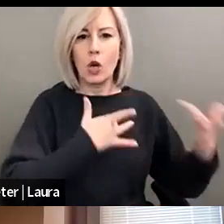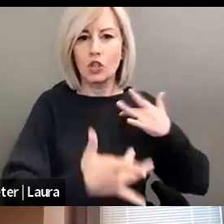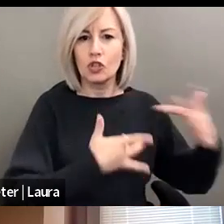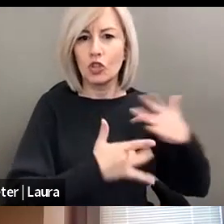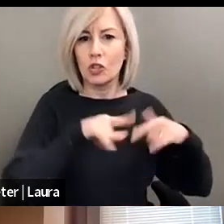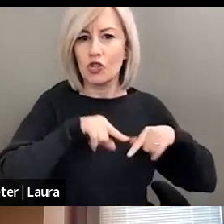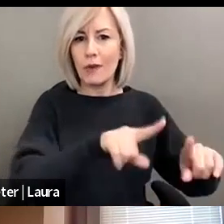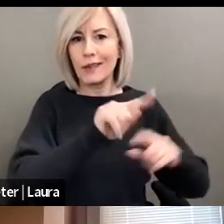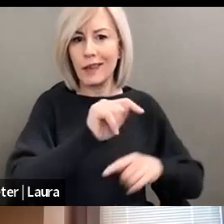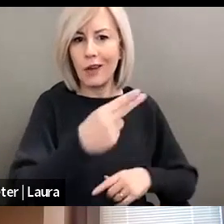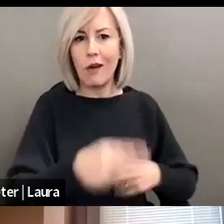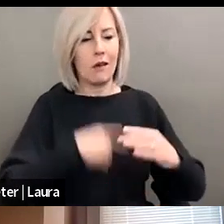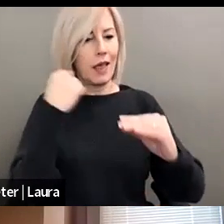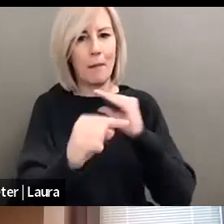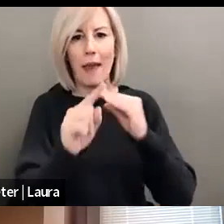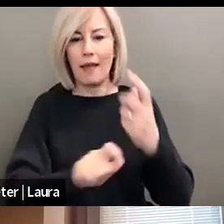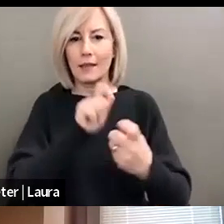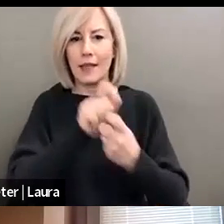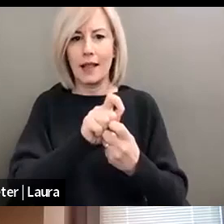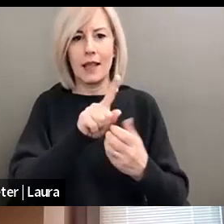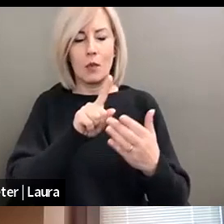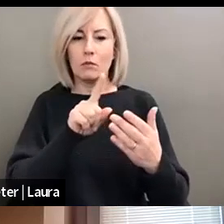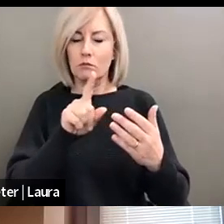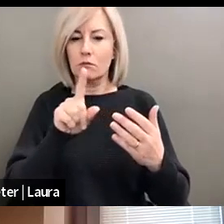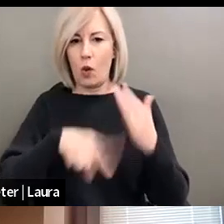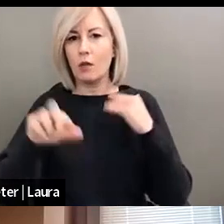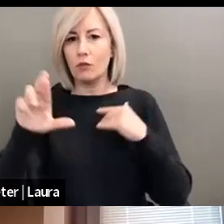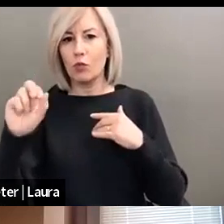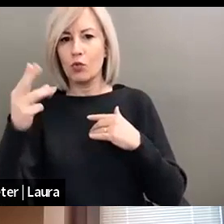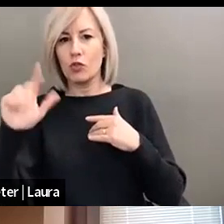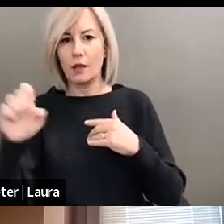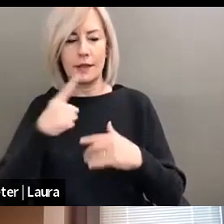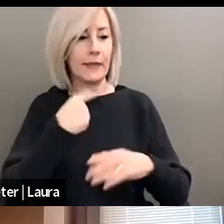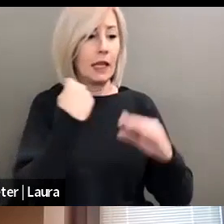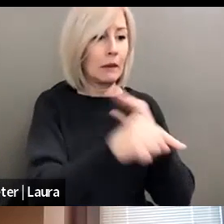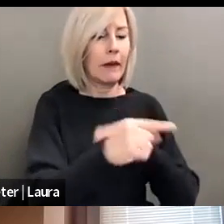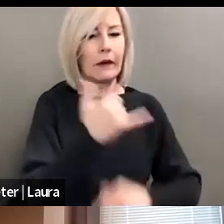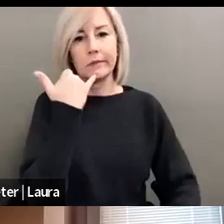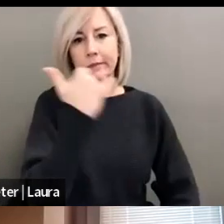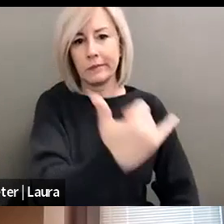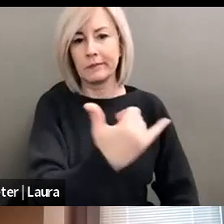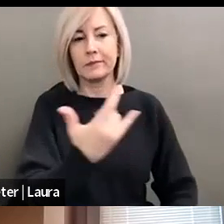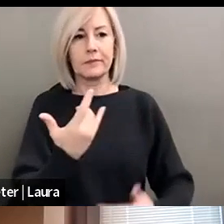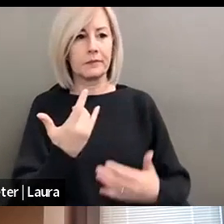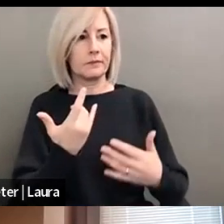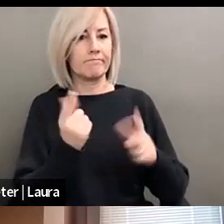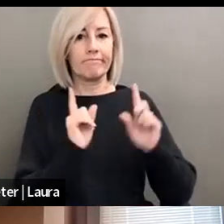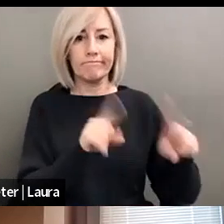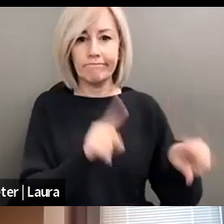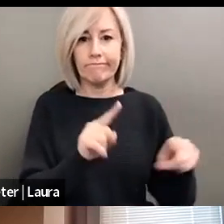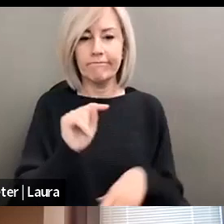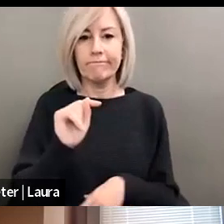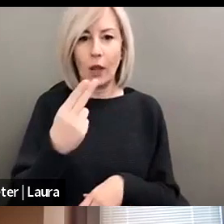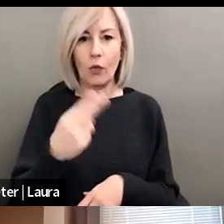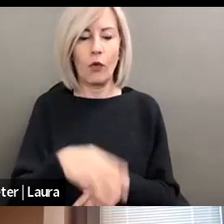say email, exactly what Rochelle said, email, phone calls, attend town halls,